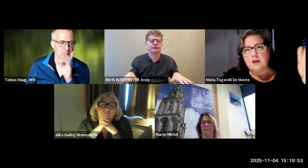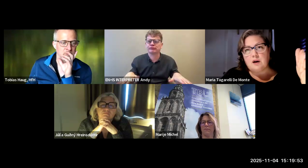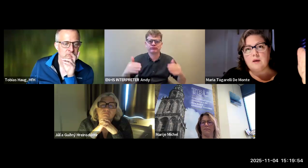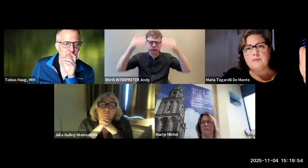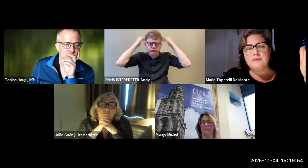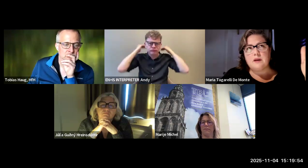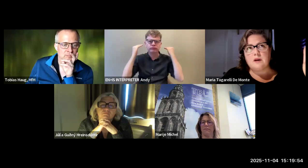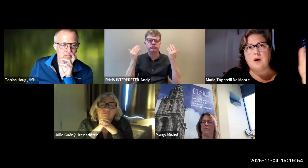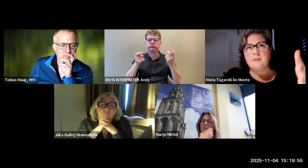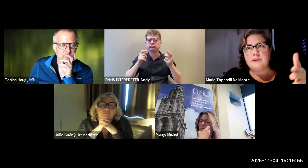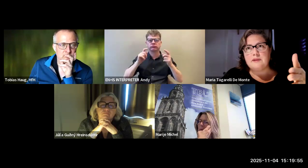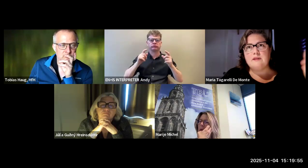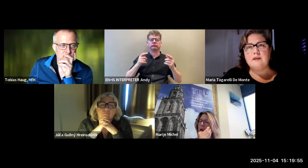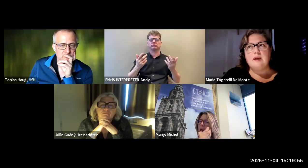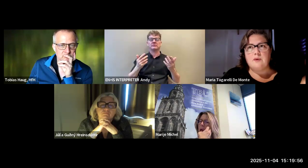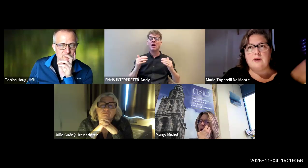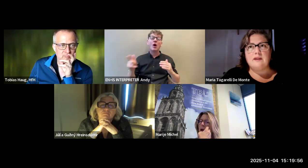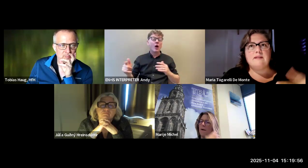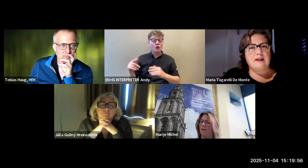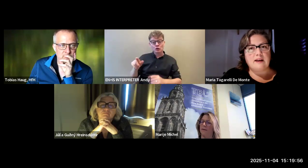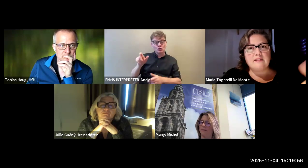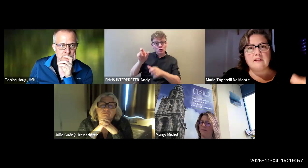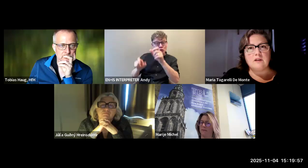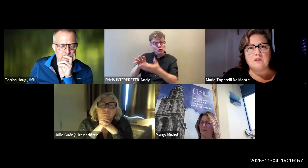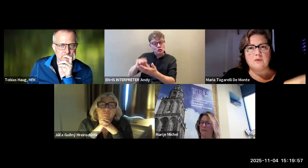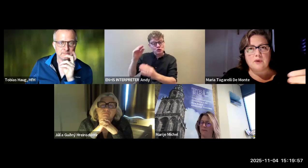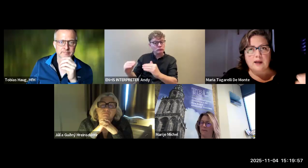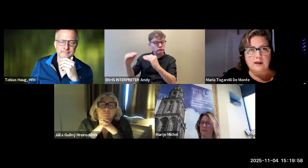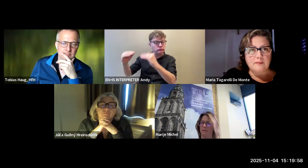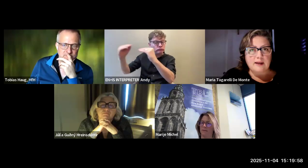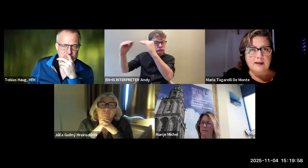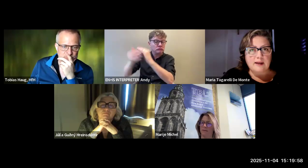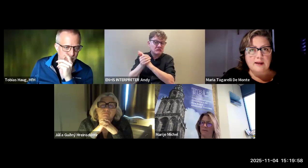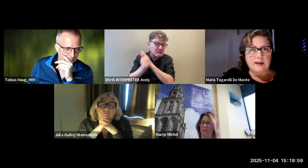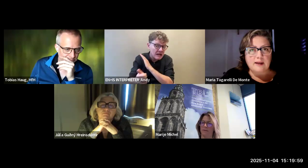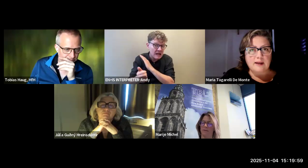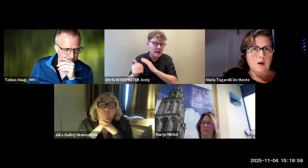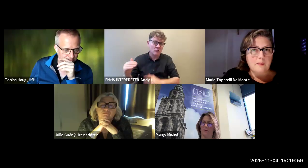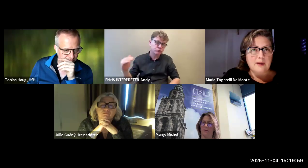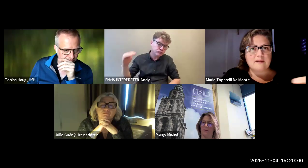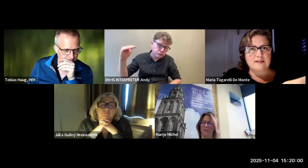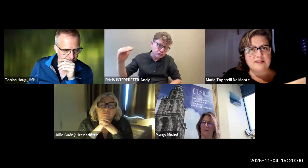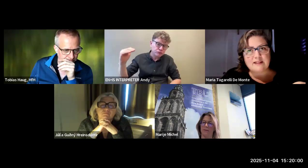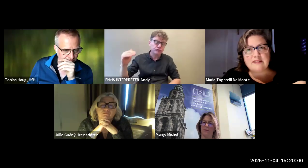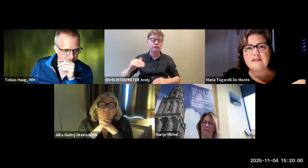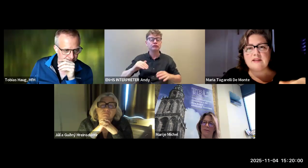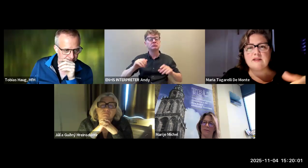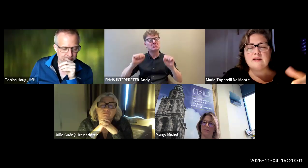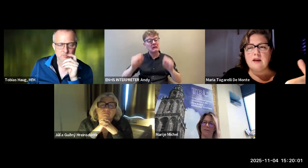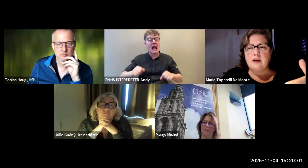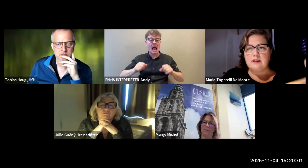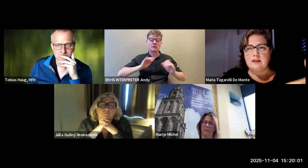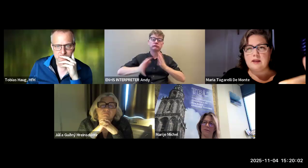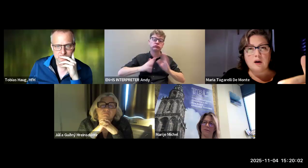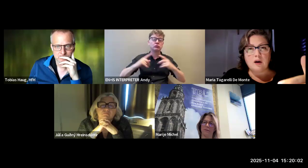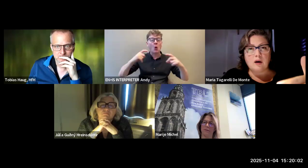as students become competent with signing skill, creating basic and complex